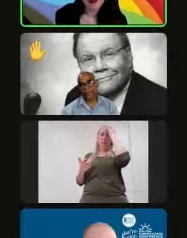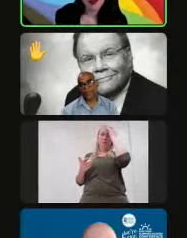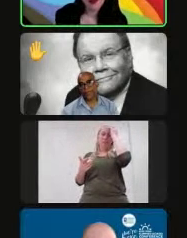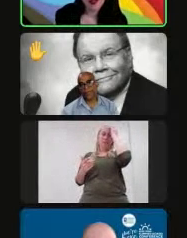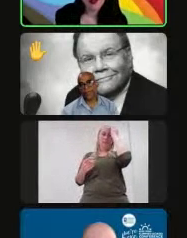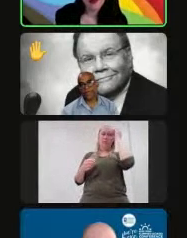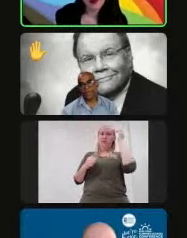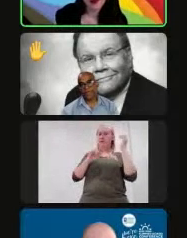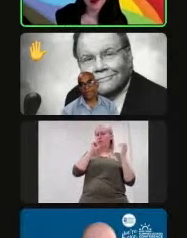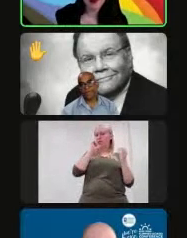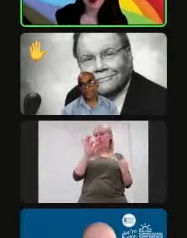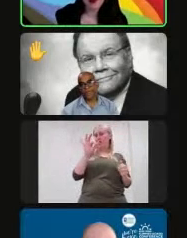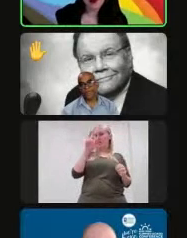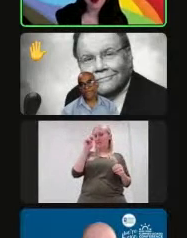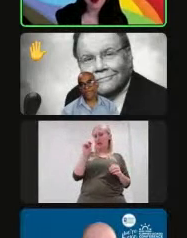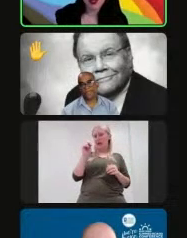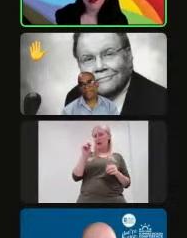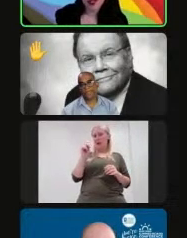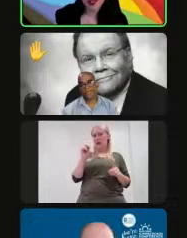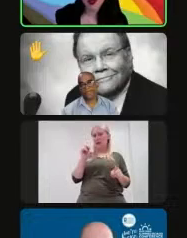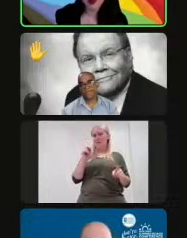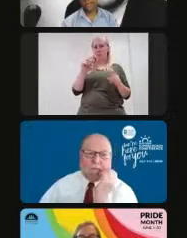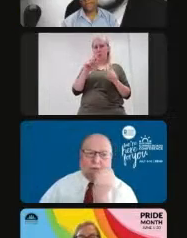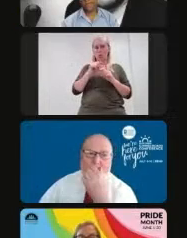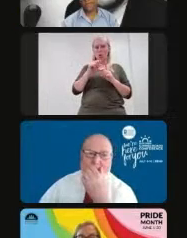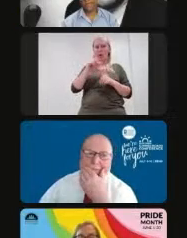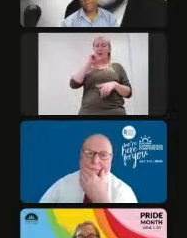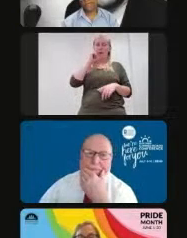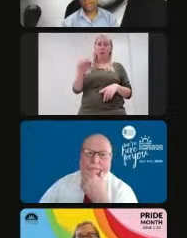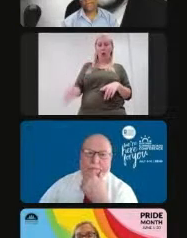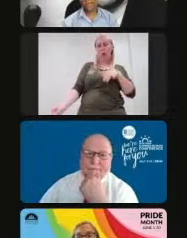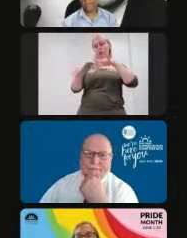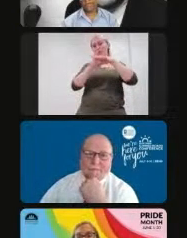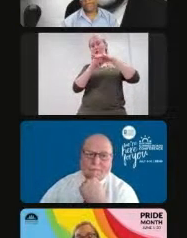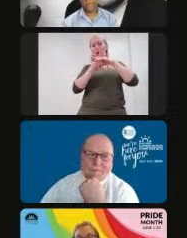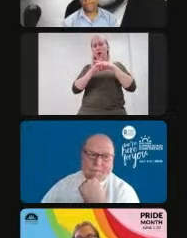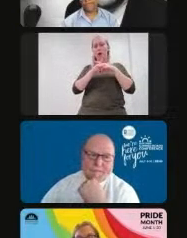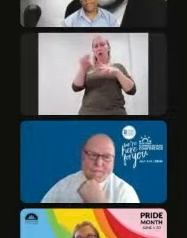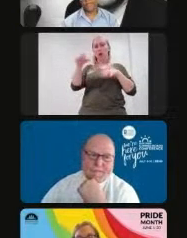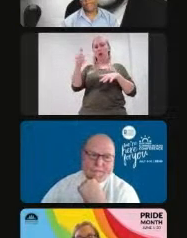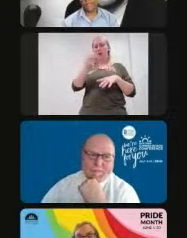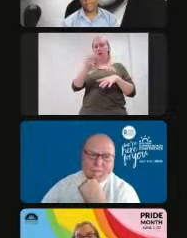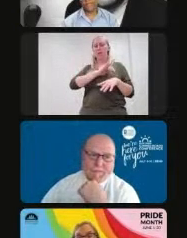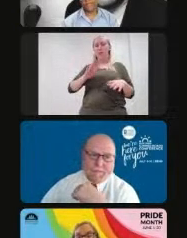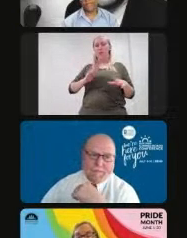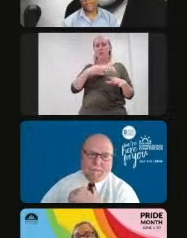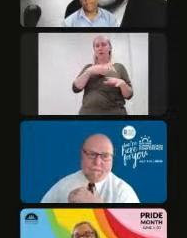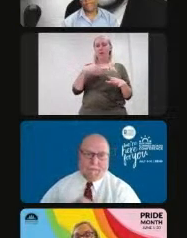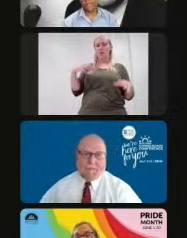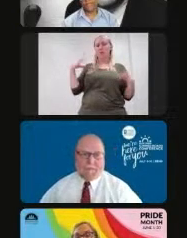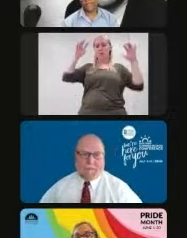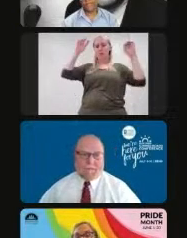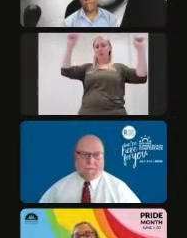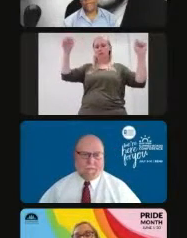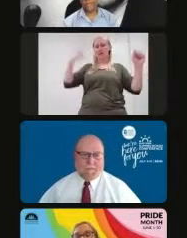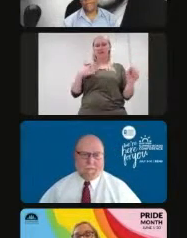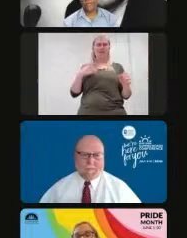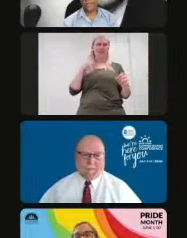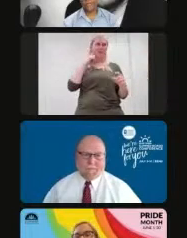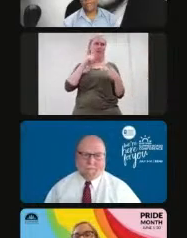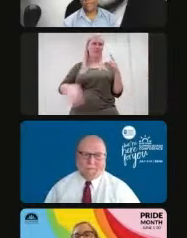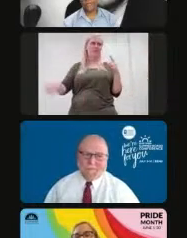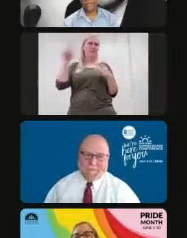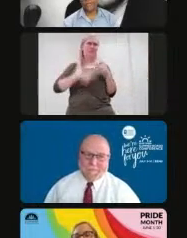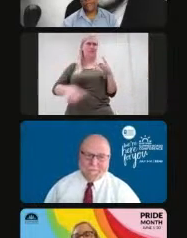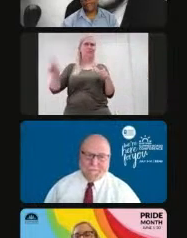not a fan of like the wording of like don't spring on other board members or the superintendent. I feel like I sound like a broken record. Like I feel